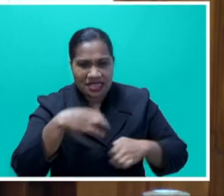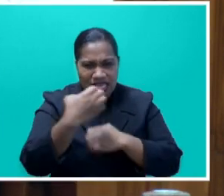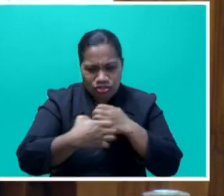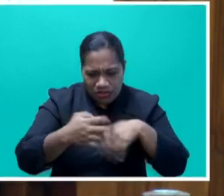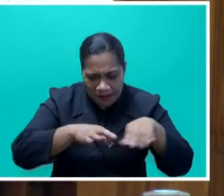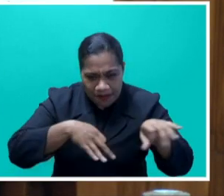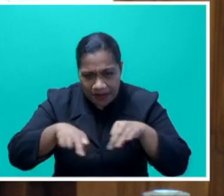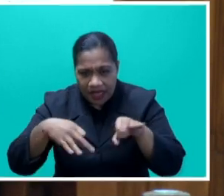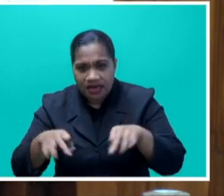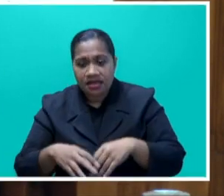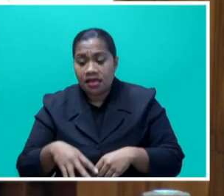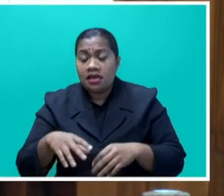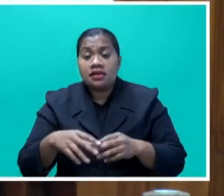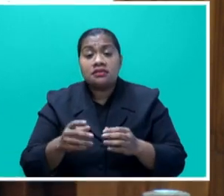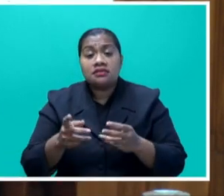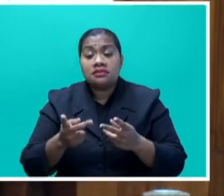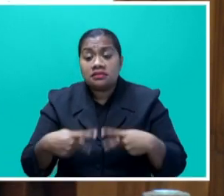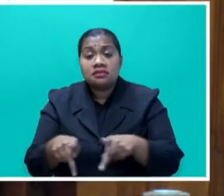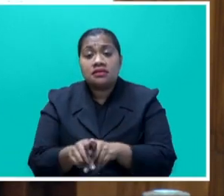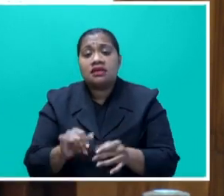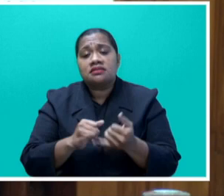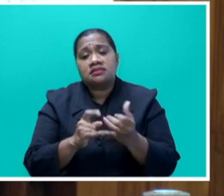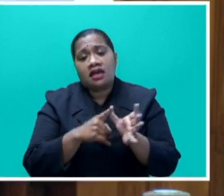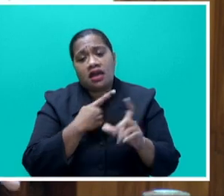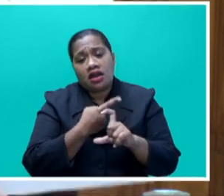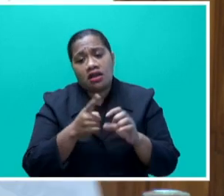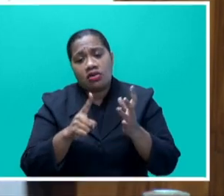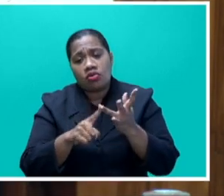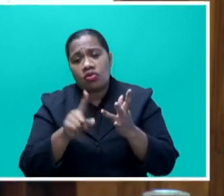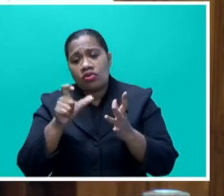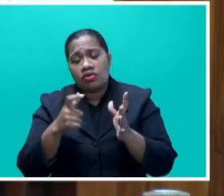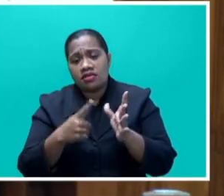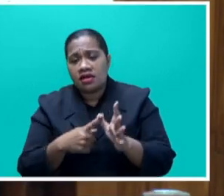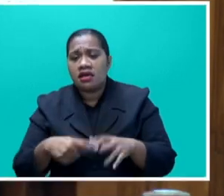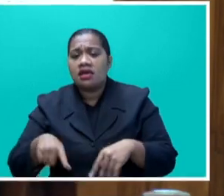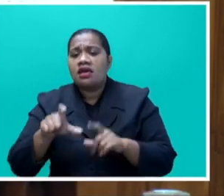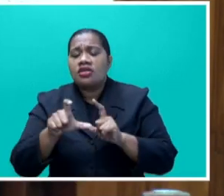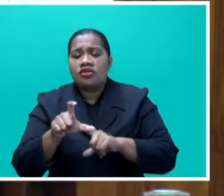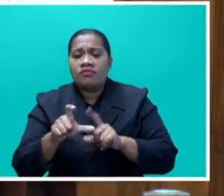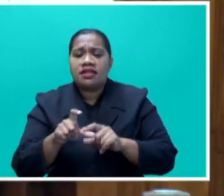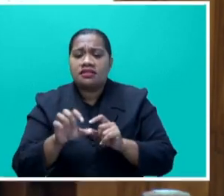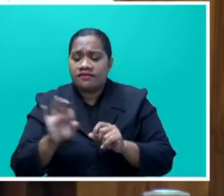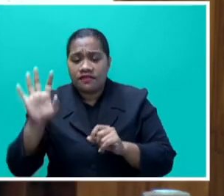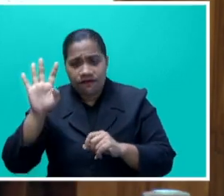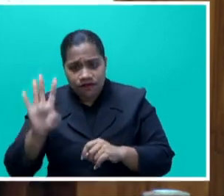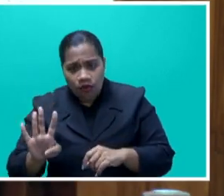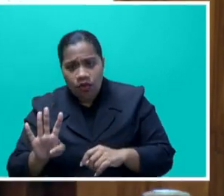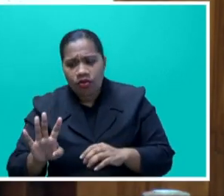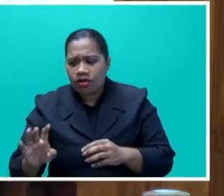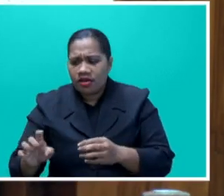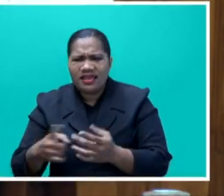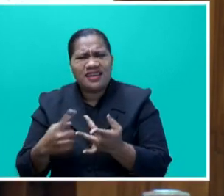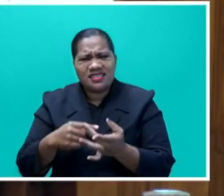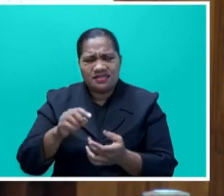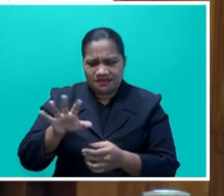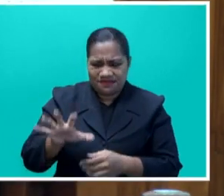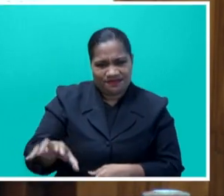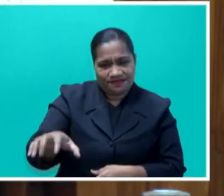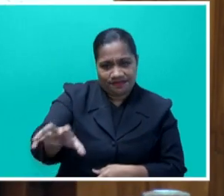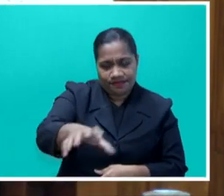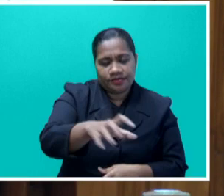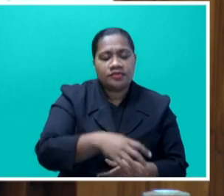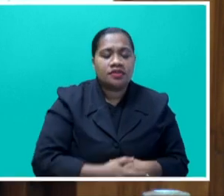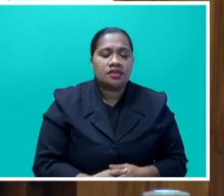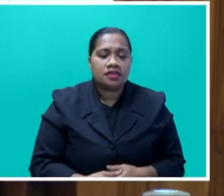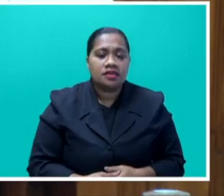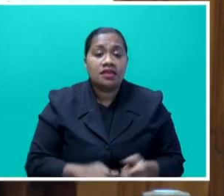are Sakoda, Wakanisila, Tore Tavela, Dombati, Field 4. Mr. Speaker, sir, Sakoda and